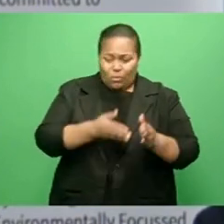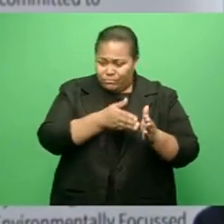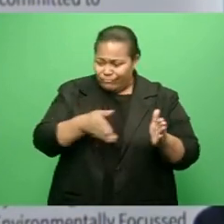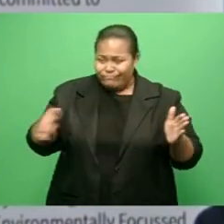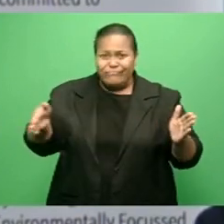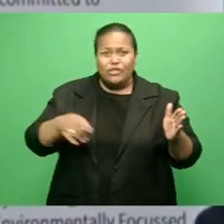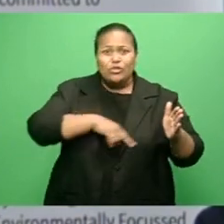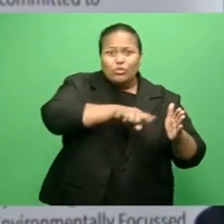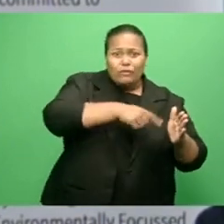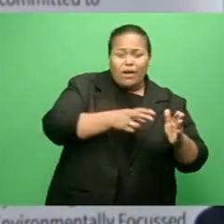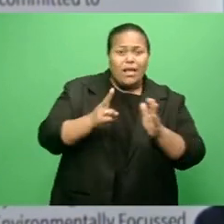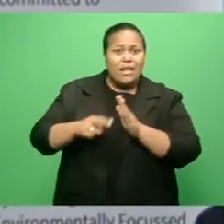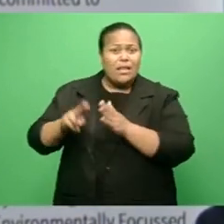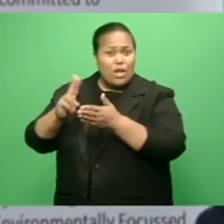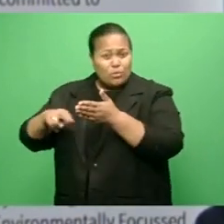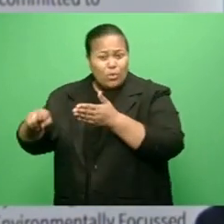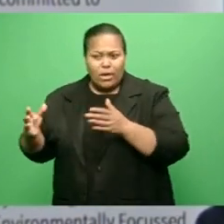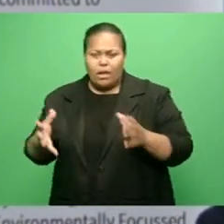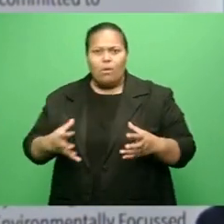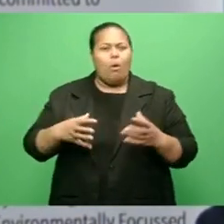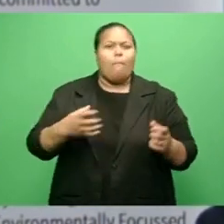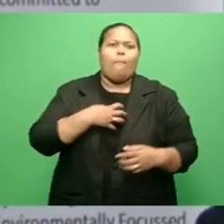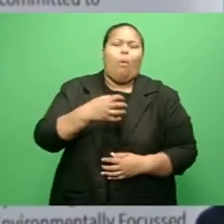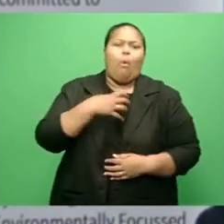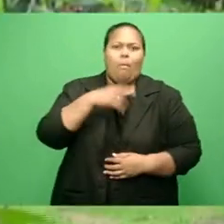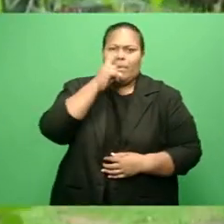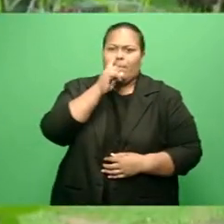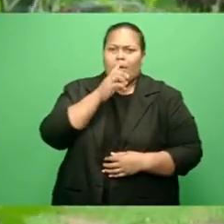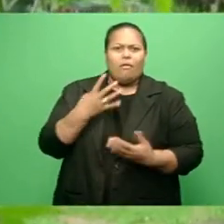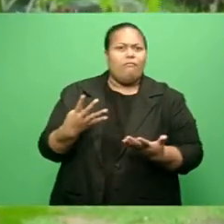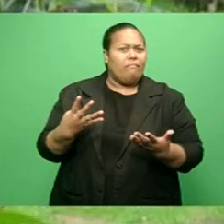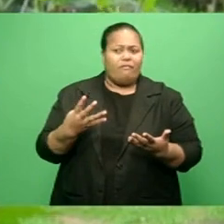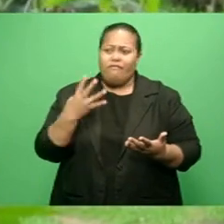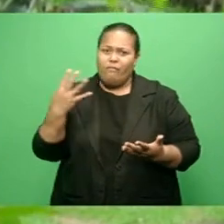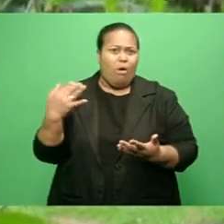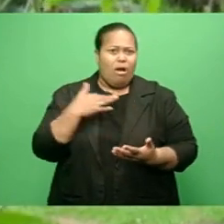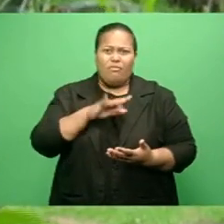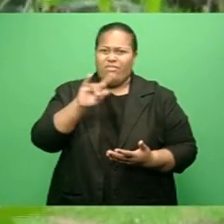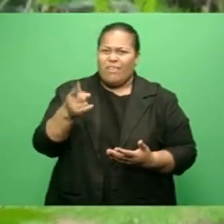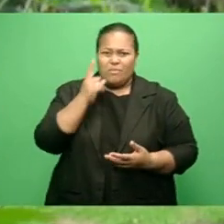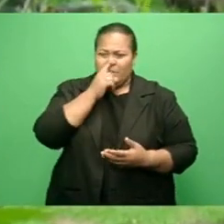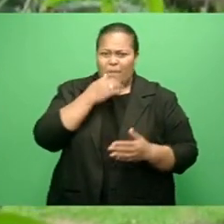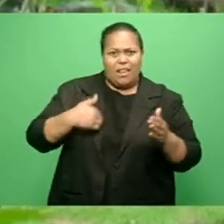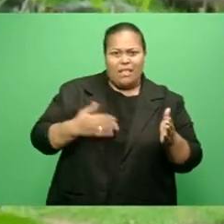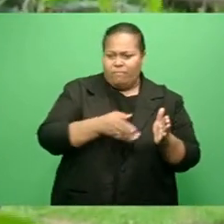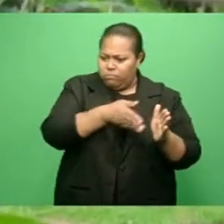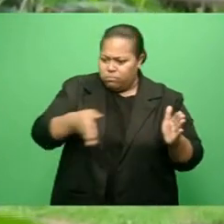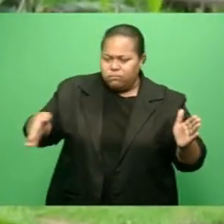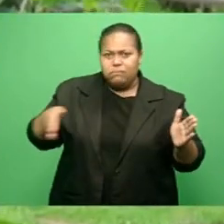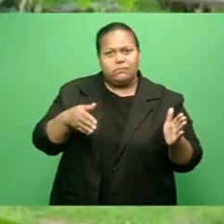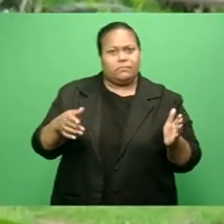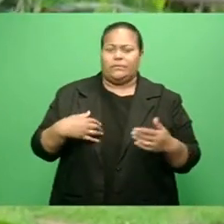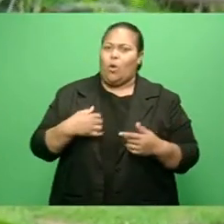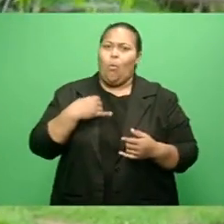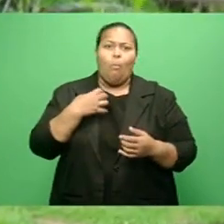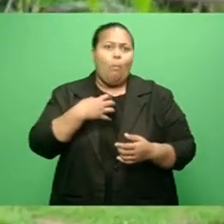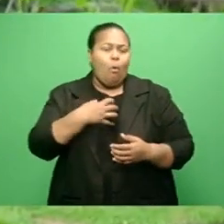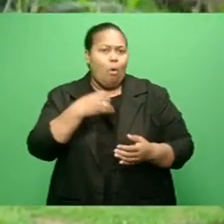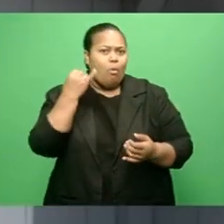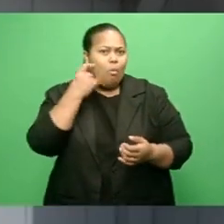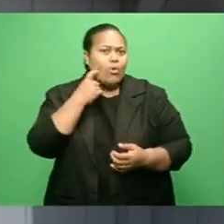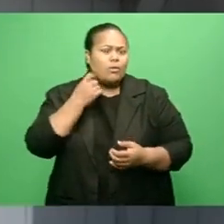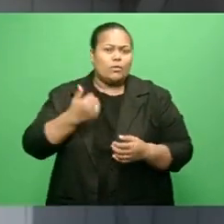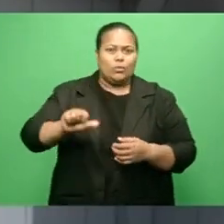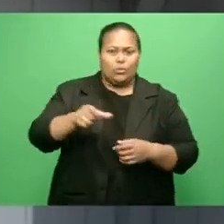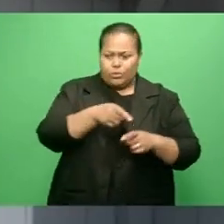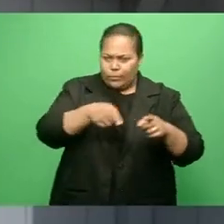is phenomenal growth with over 400,000 people around that area there as well. WEF is already feeling the effect on its system, resulting in water disruptions